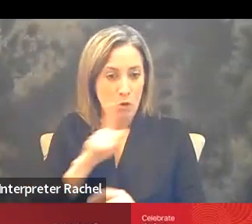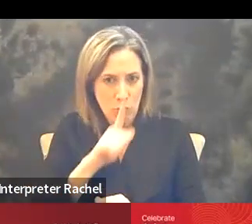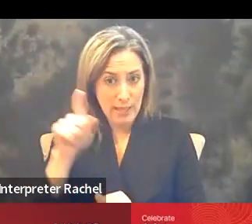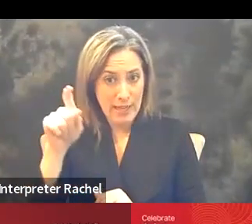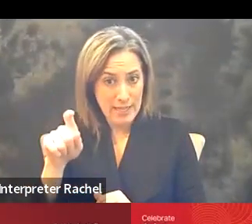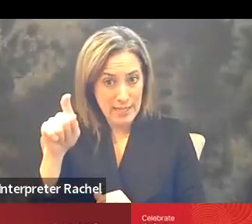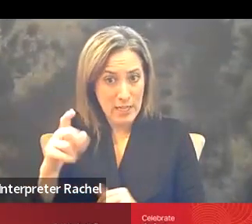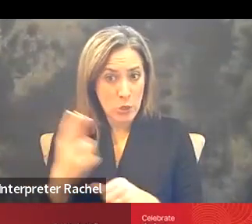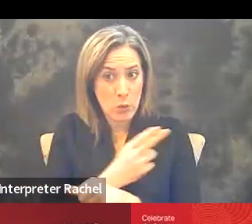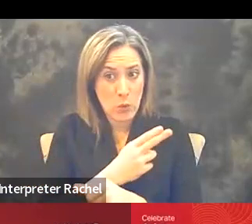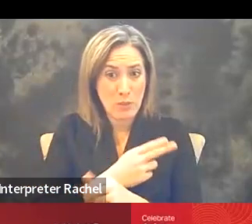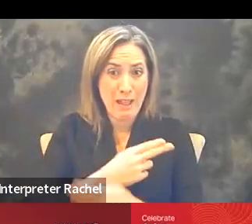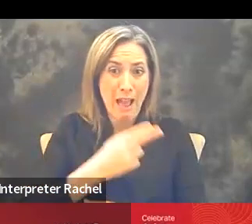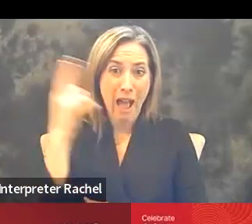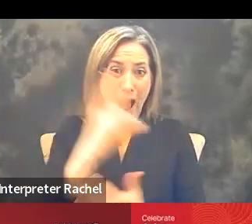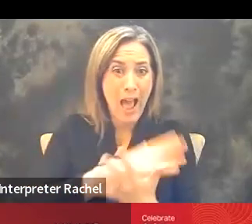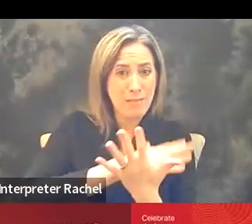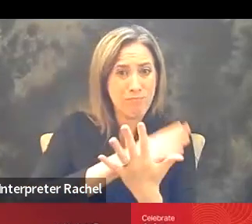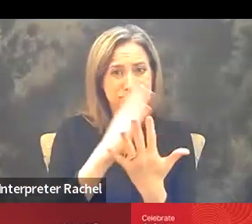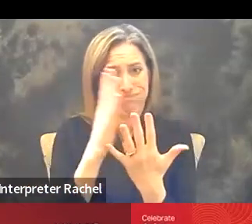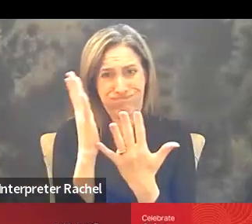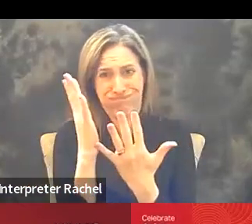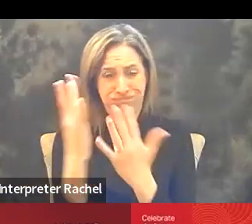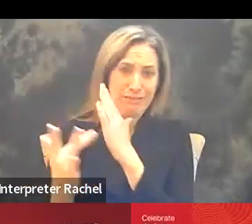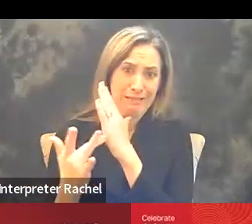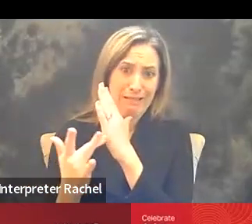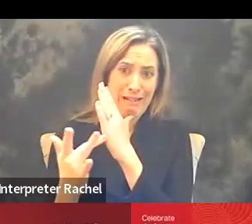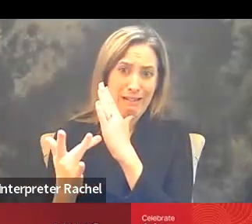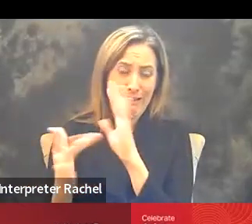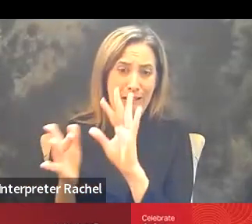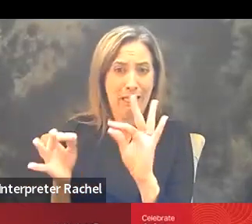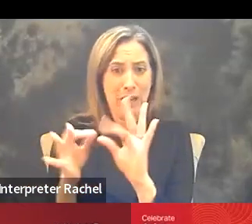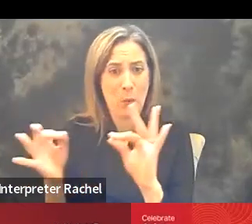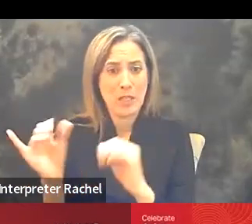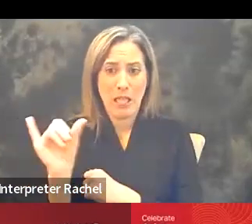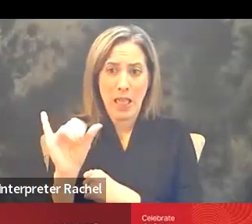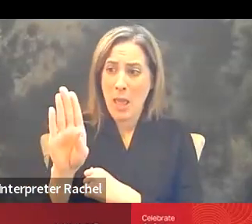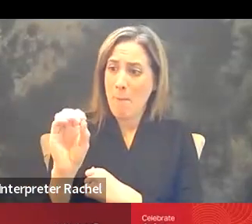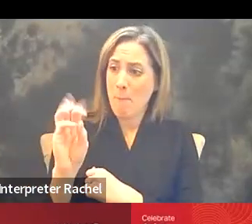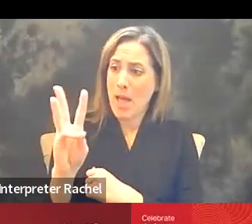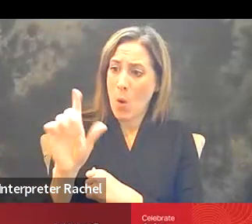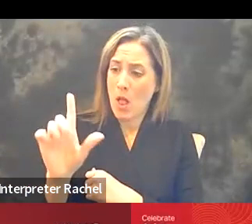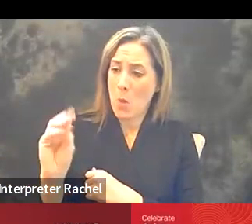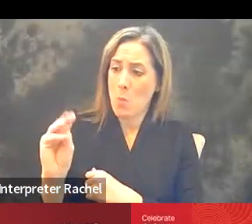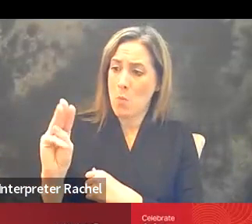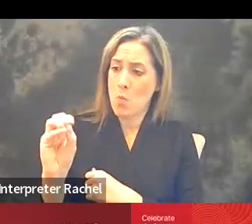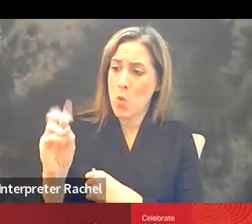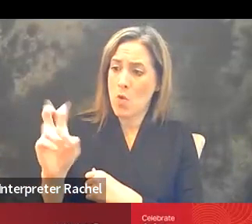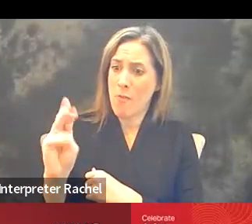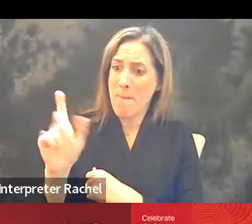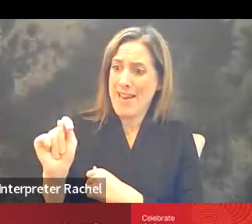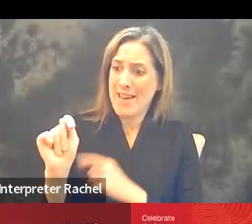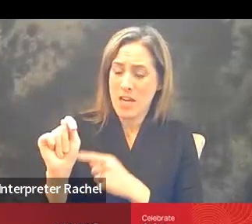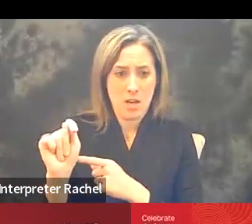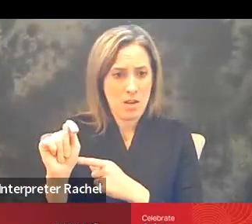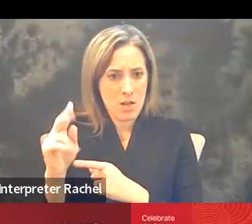to use high register almost and technical terminology such as bowel movements? And did you move your bowels? And that's one of the very common